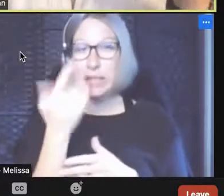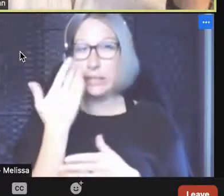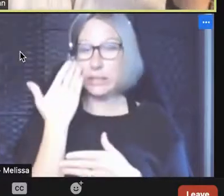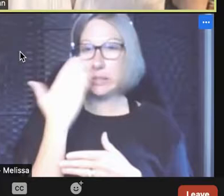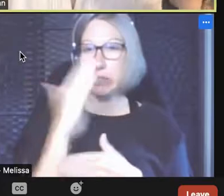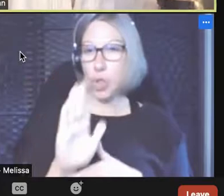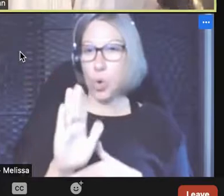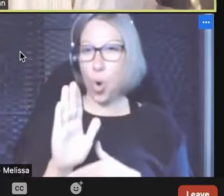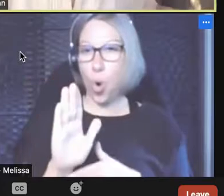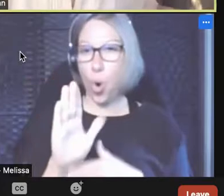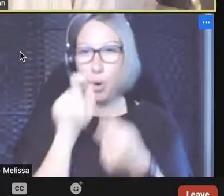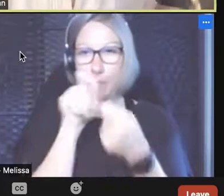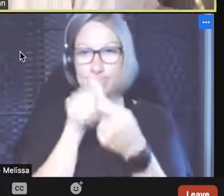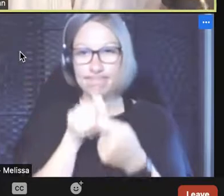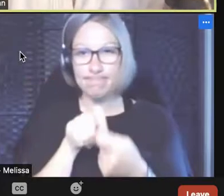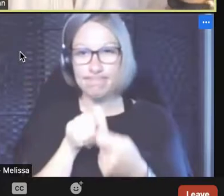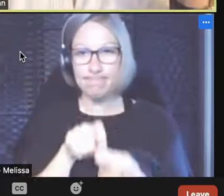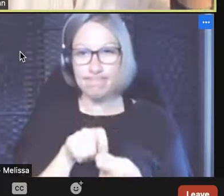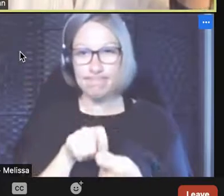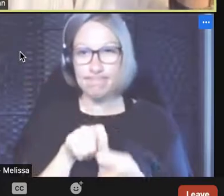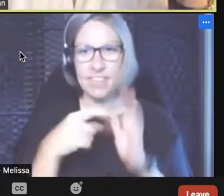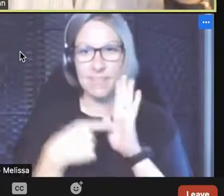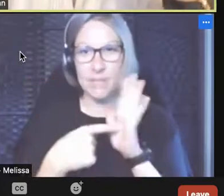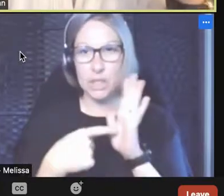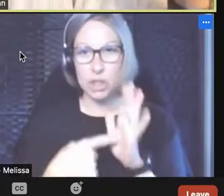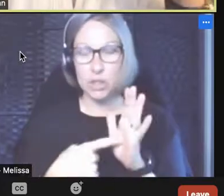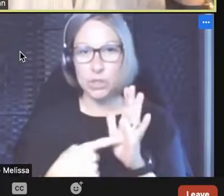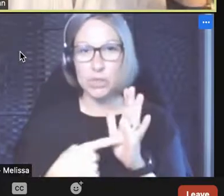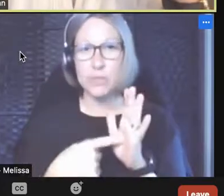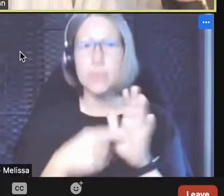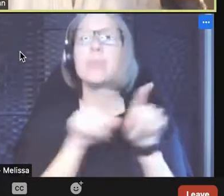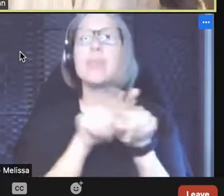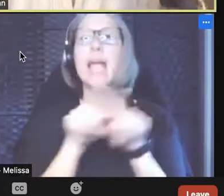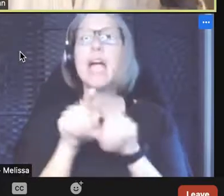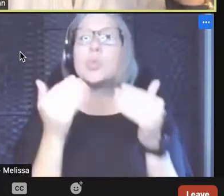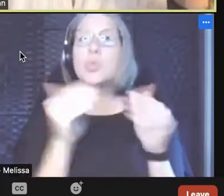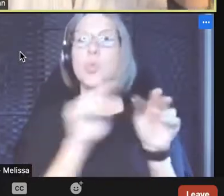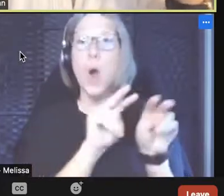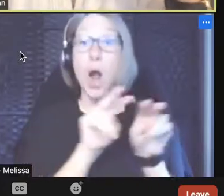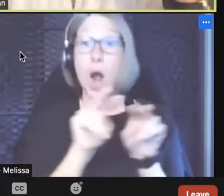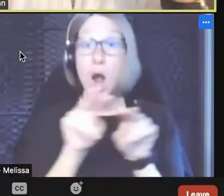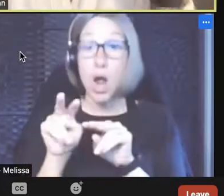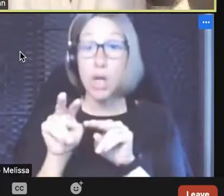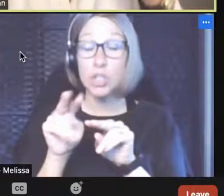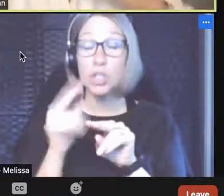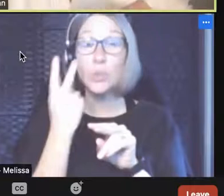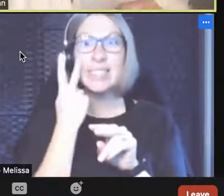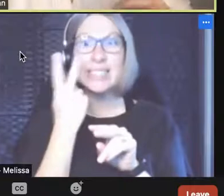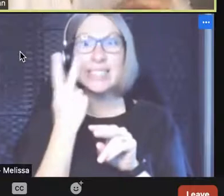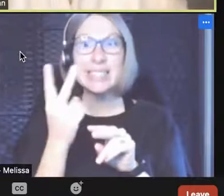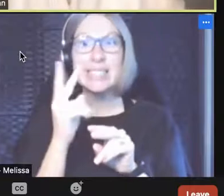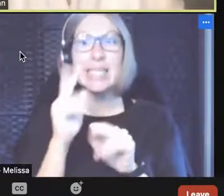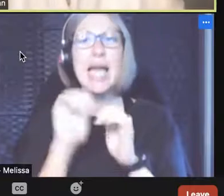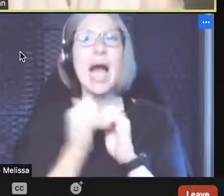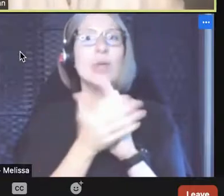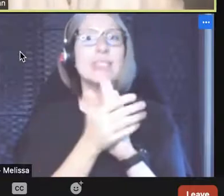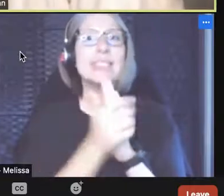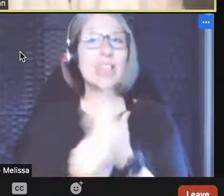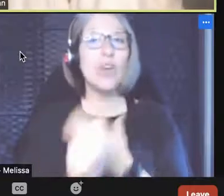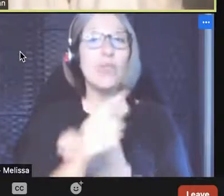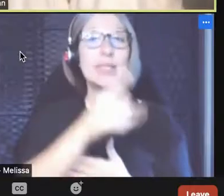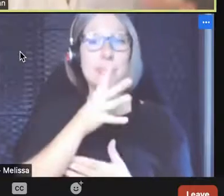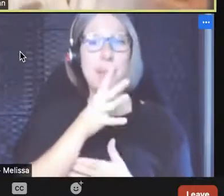their salient features. I also want to ask you, as you watch this, to see how skillfully his mother helps